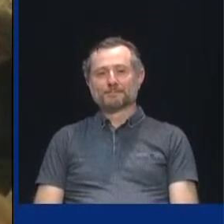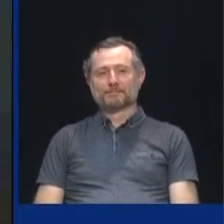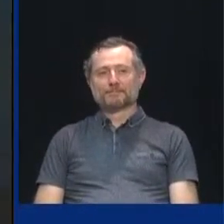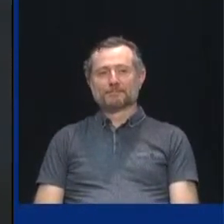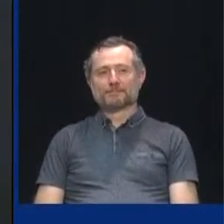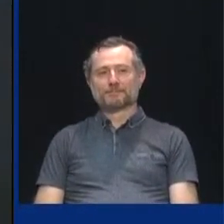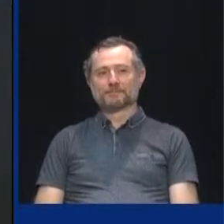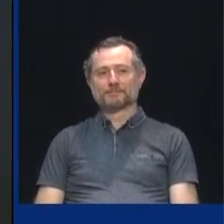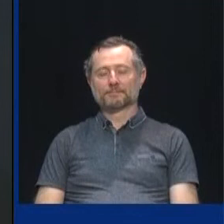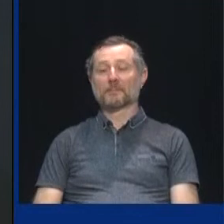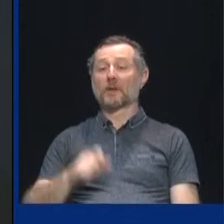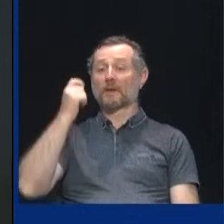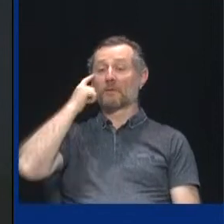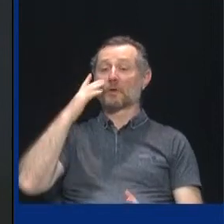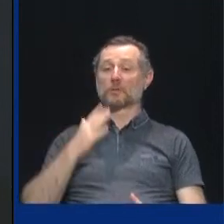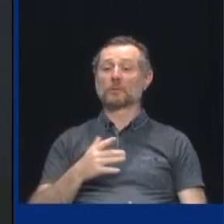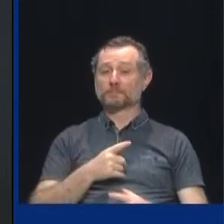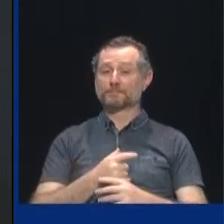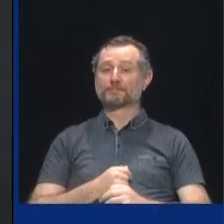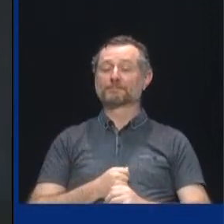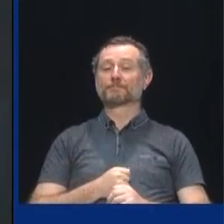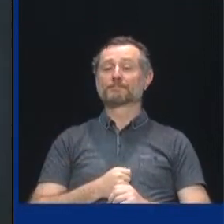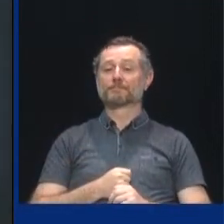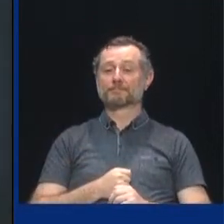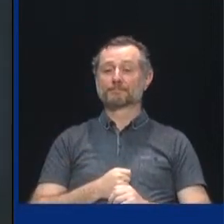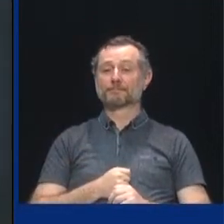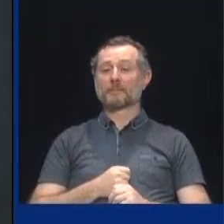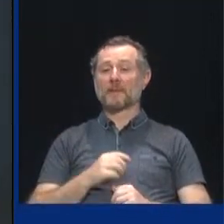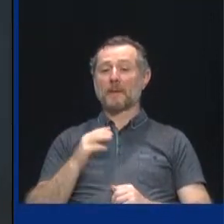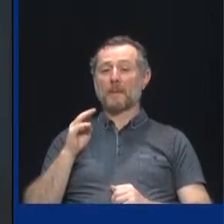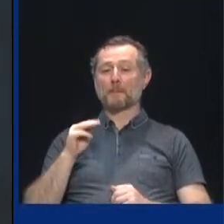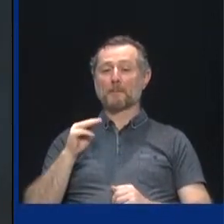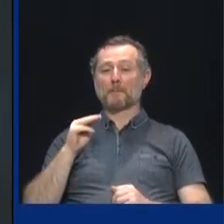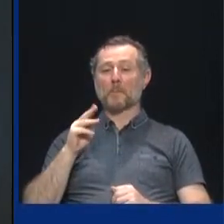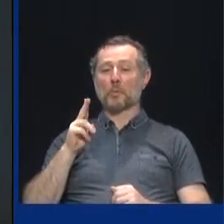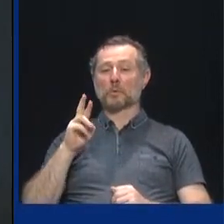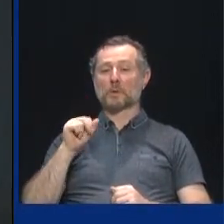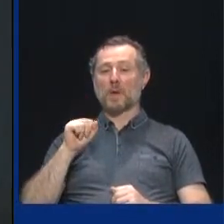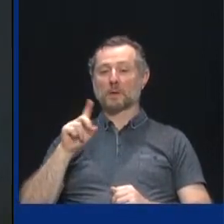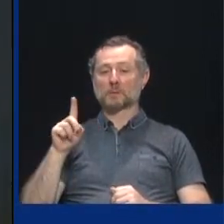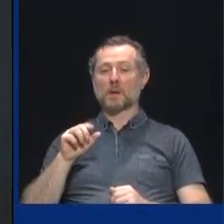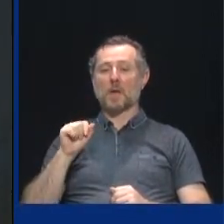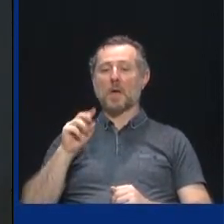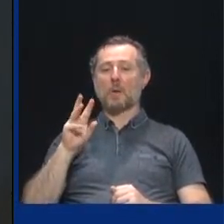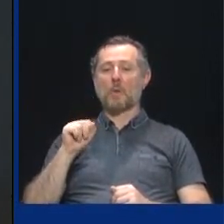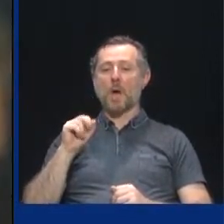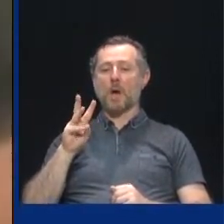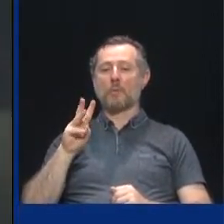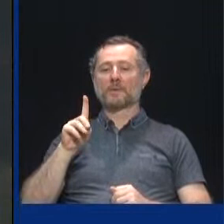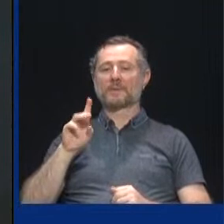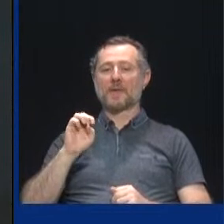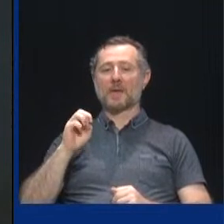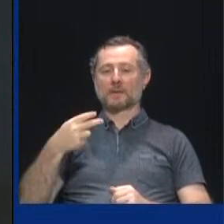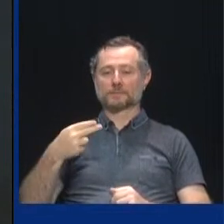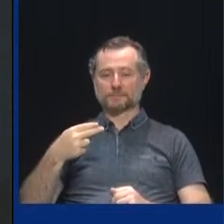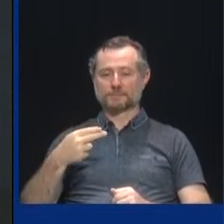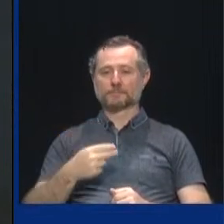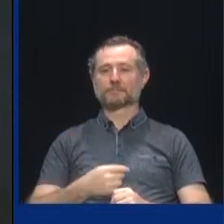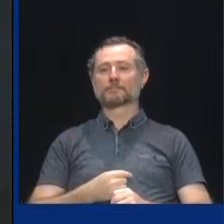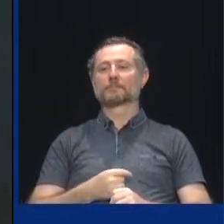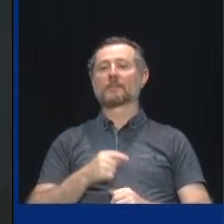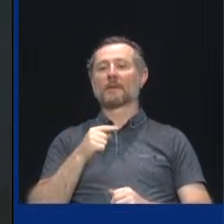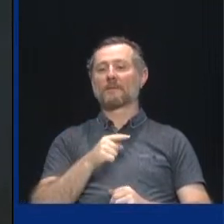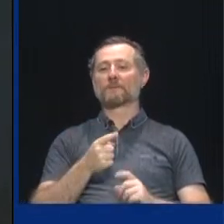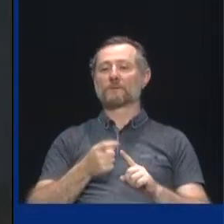And batting cleanup, we have Murad Awada from the Executive Director of the New York Immigration Coalition, which has